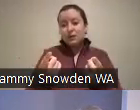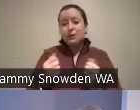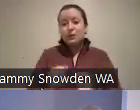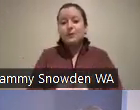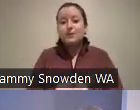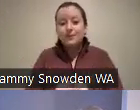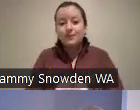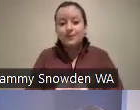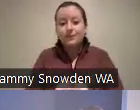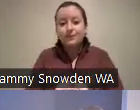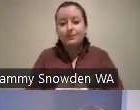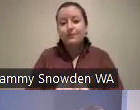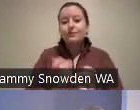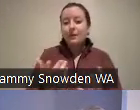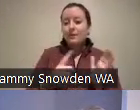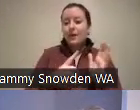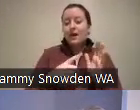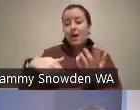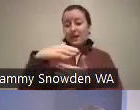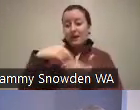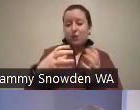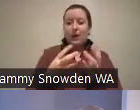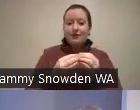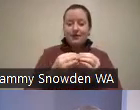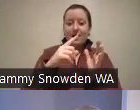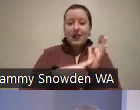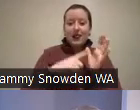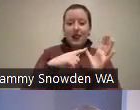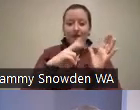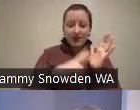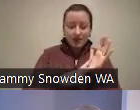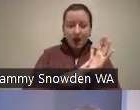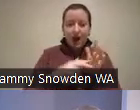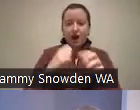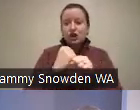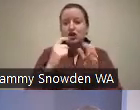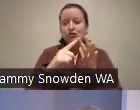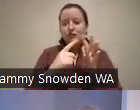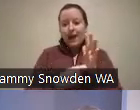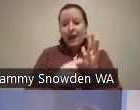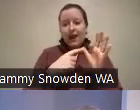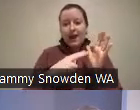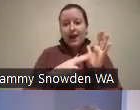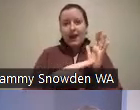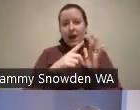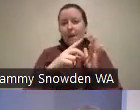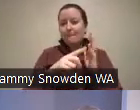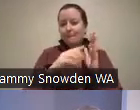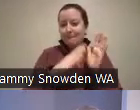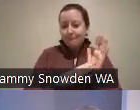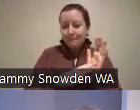that would be nice to add to that would be lavender, geranium, Hawaiian sandalwood, cypress. Like I say, particularly if you're